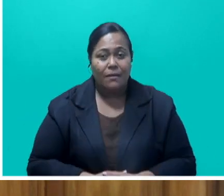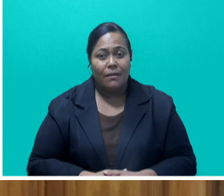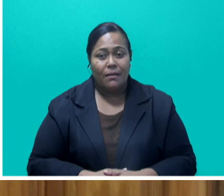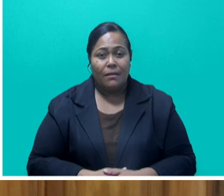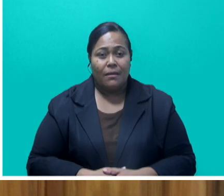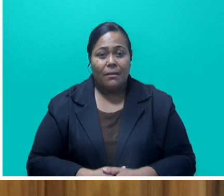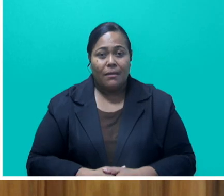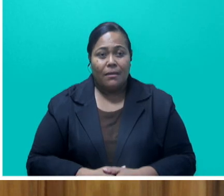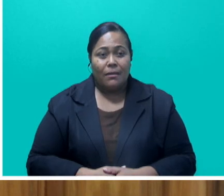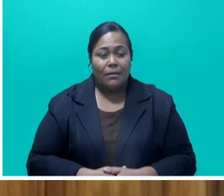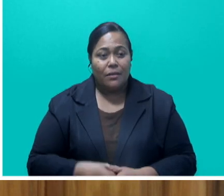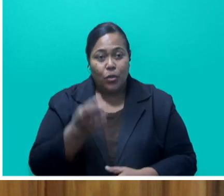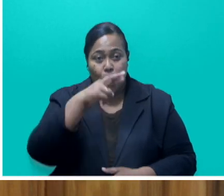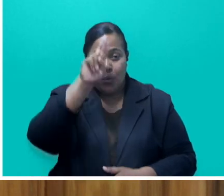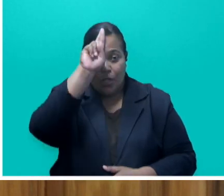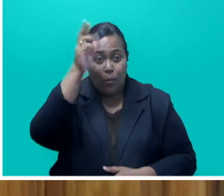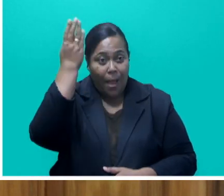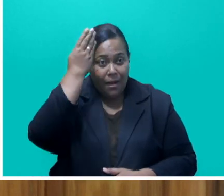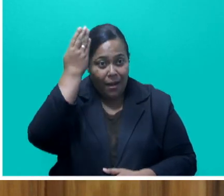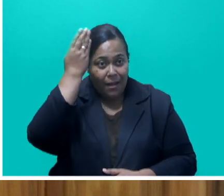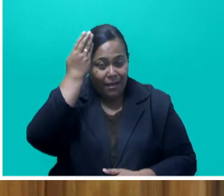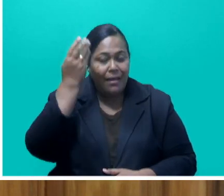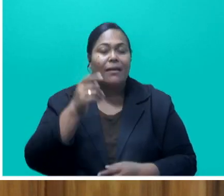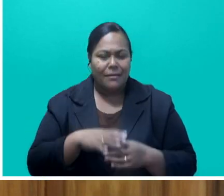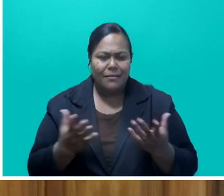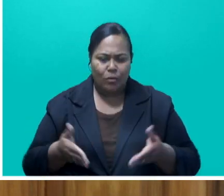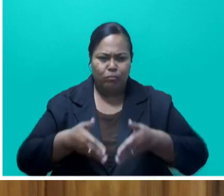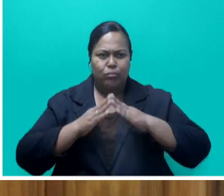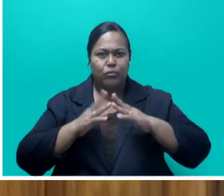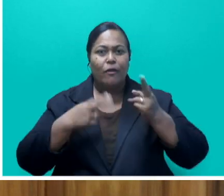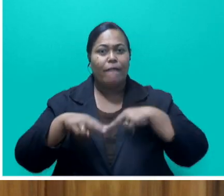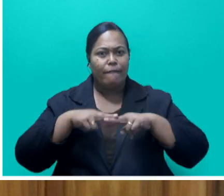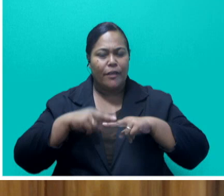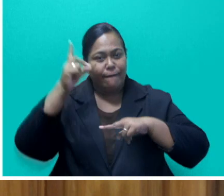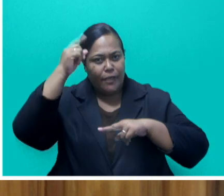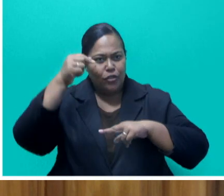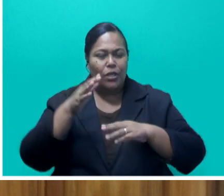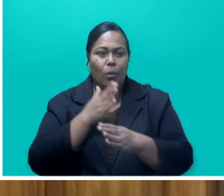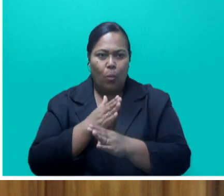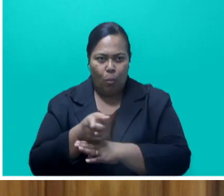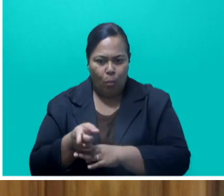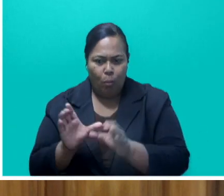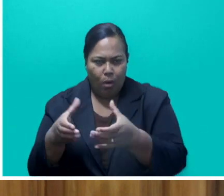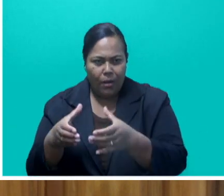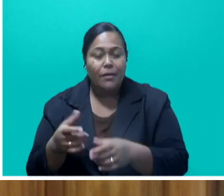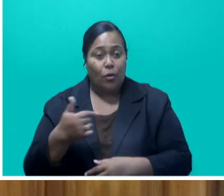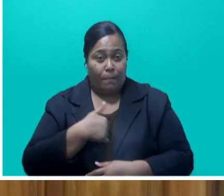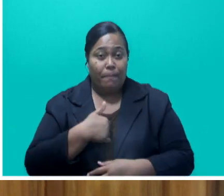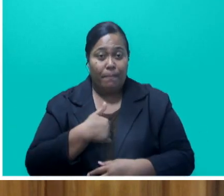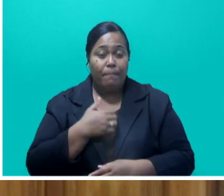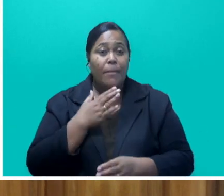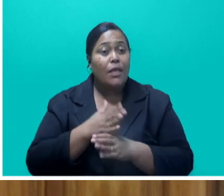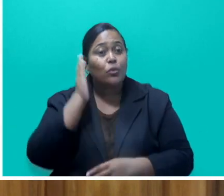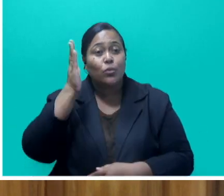Rotsekam Sasamara, who in his foresight initiated the Fijian Affairs Scholarship. This allowed me to pursue a degree in Bachelor of Agriculture